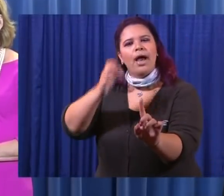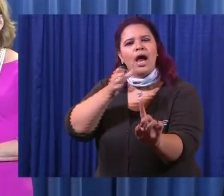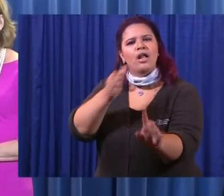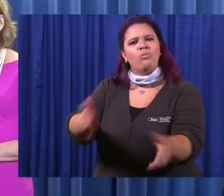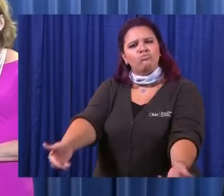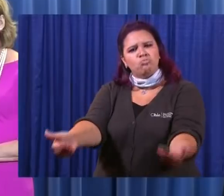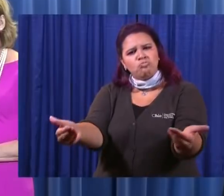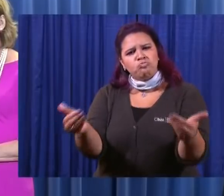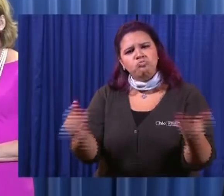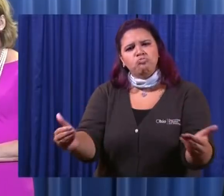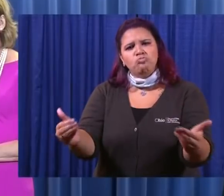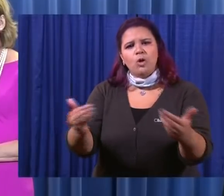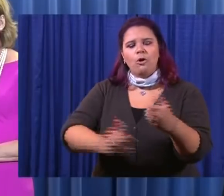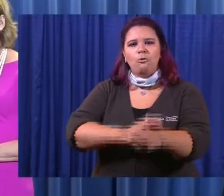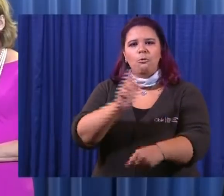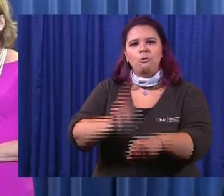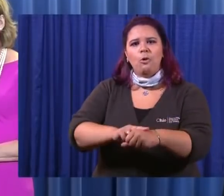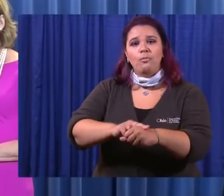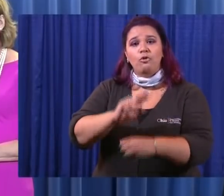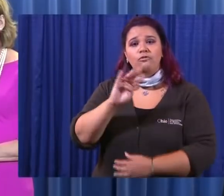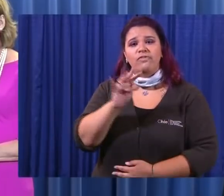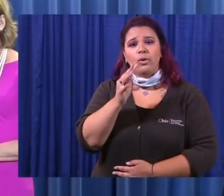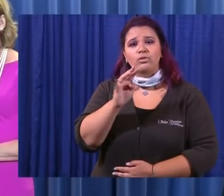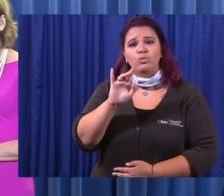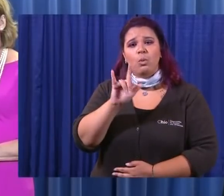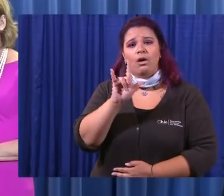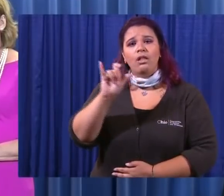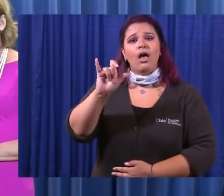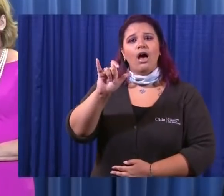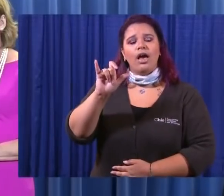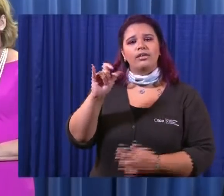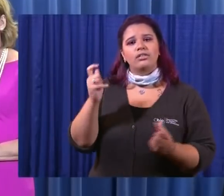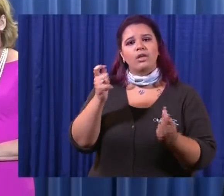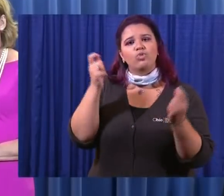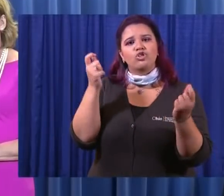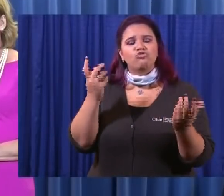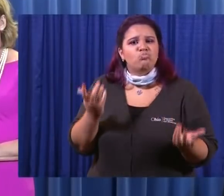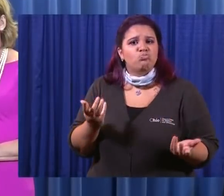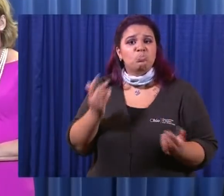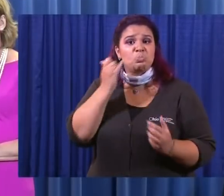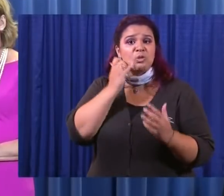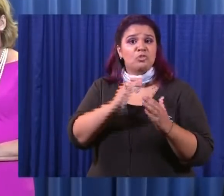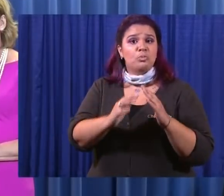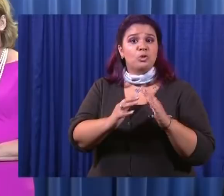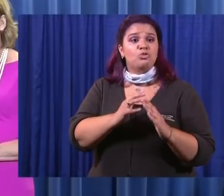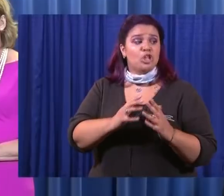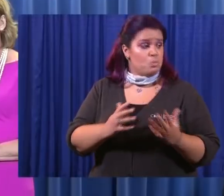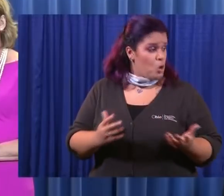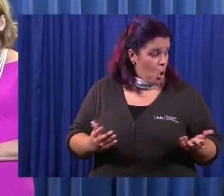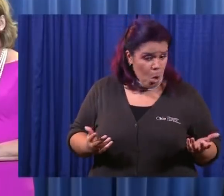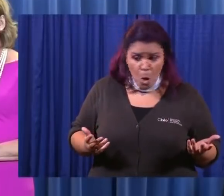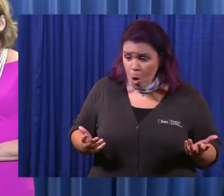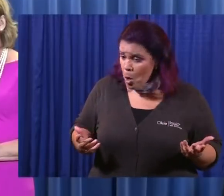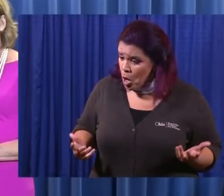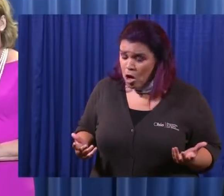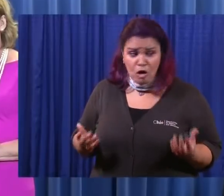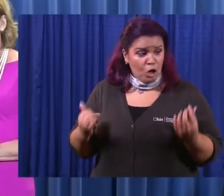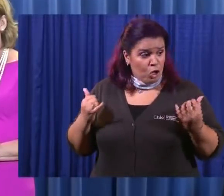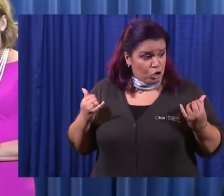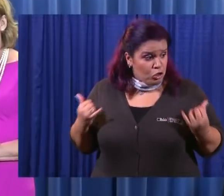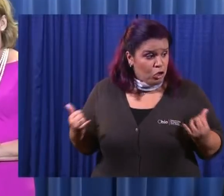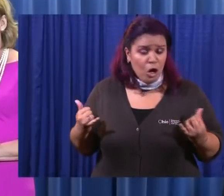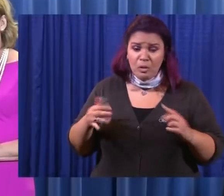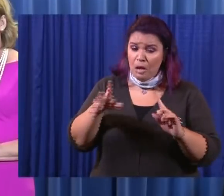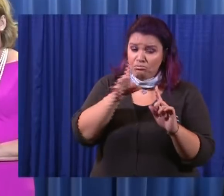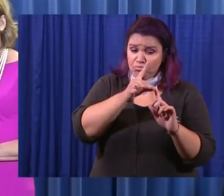people want to wear masks, they can. Why wouldn't a community proceed if there are no active infections, no active hospitalizations, or